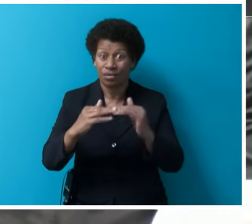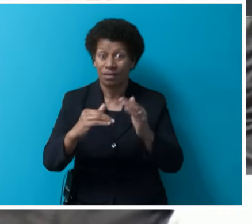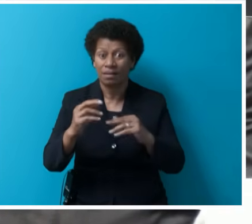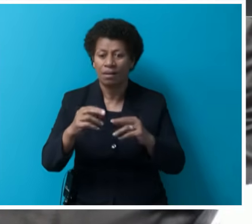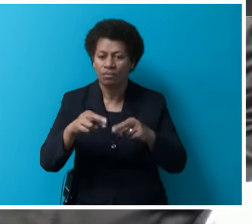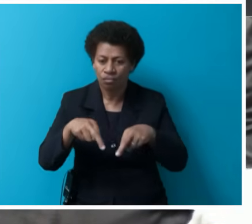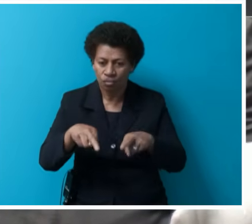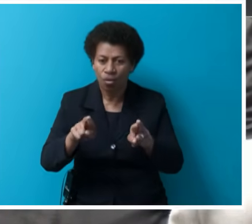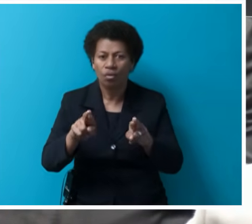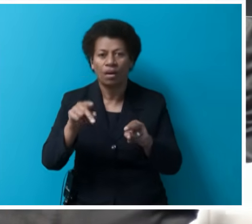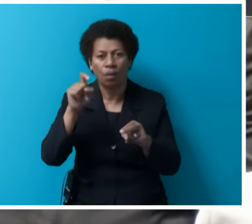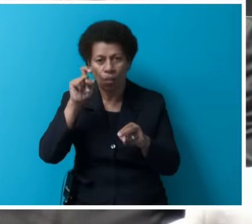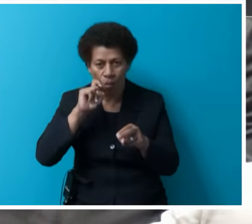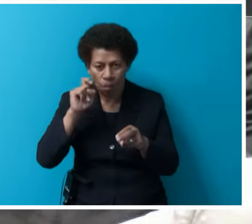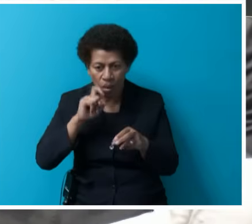education,